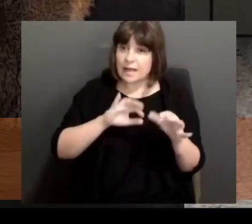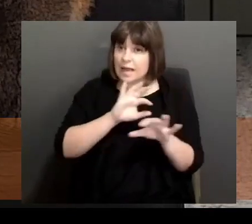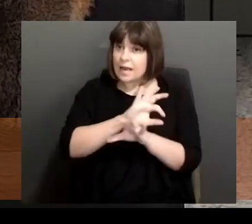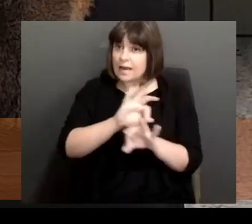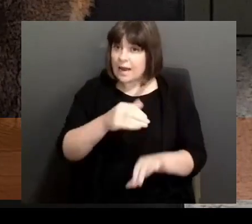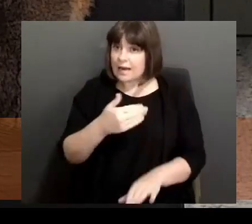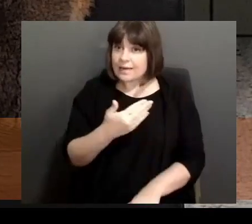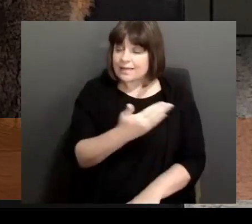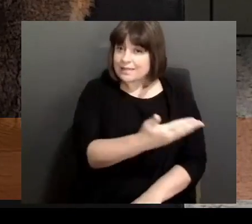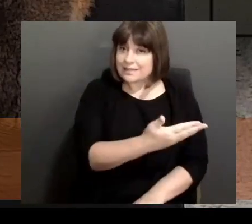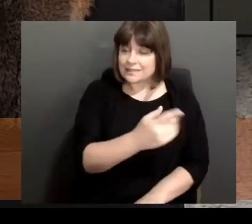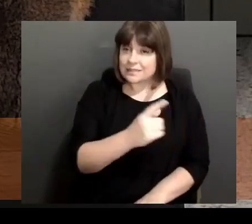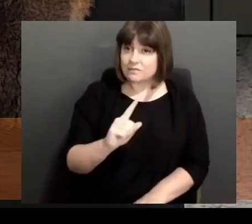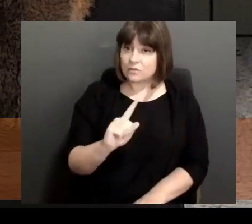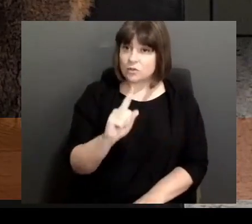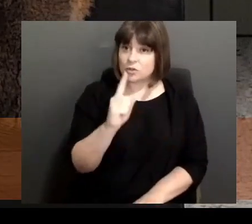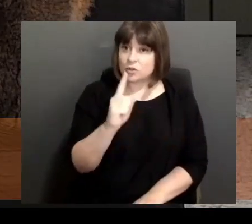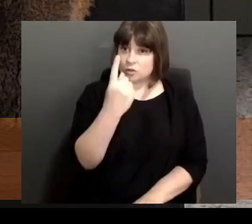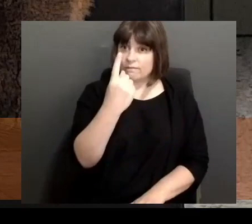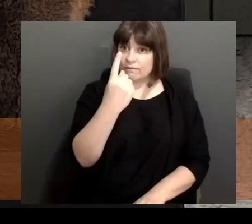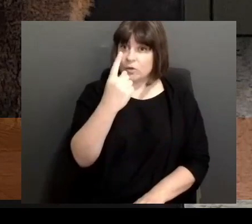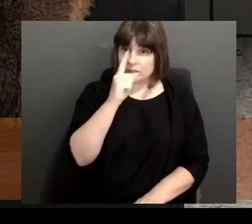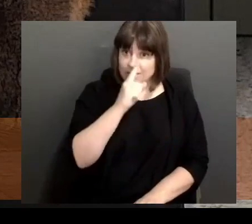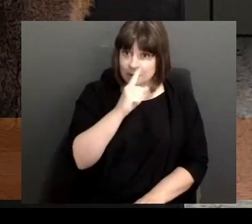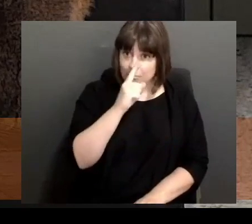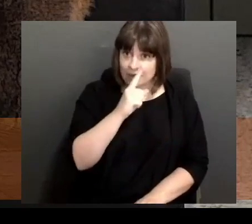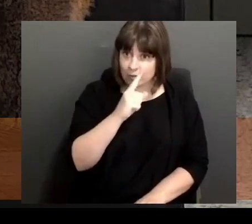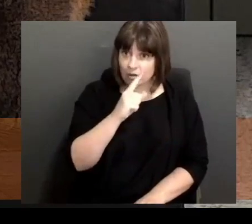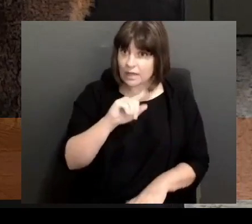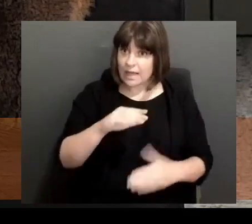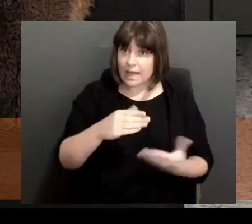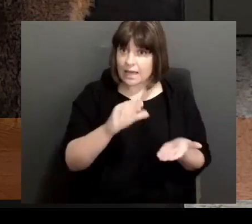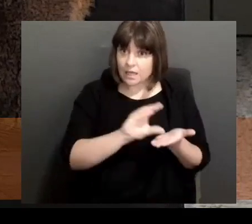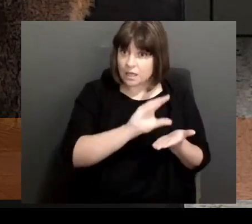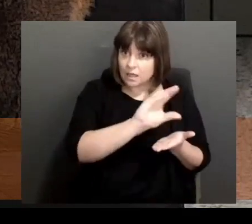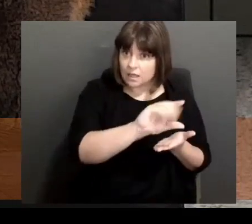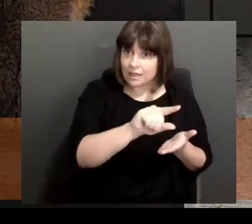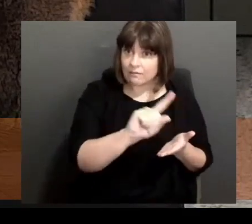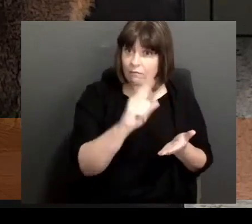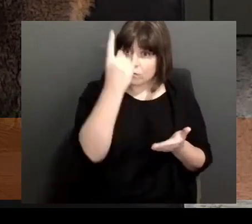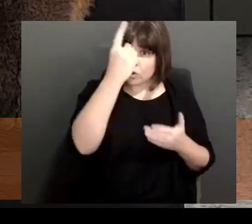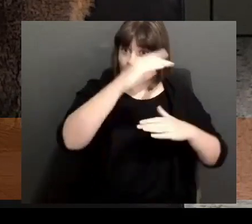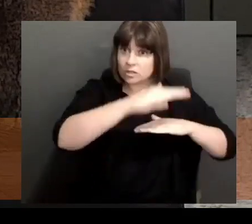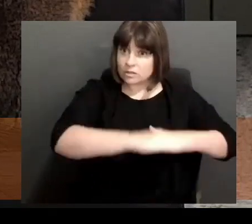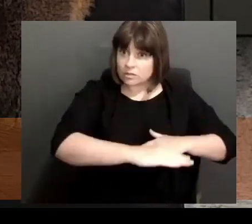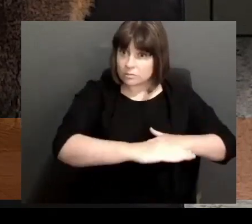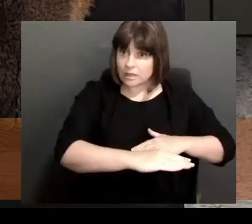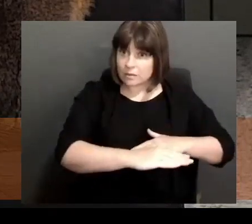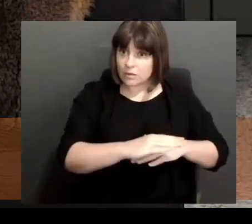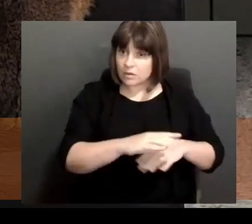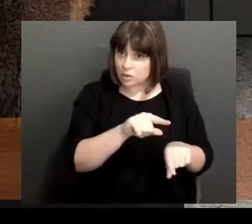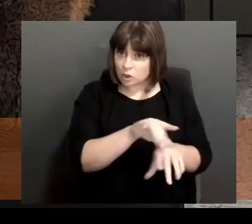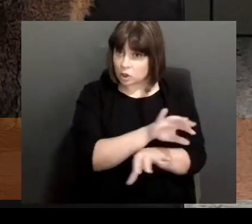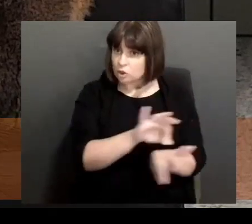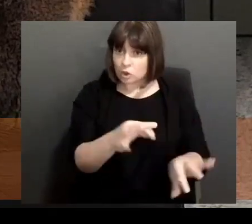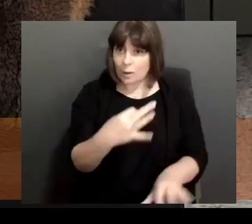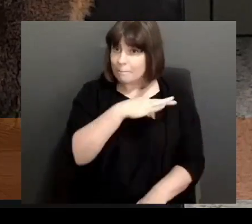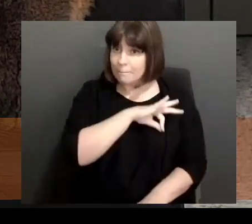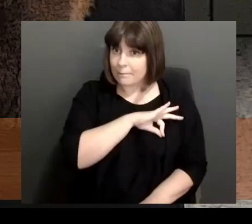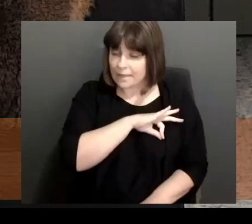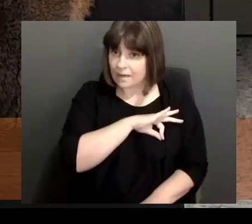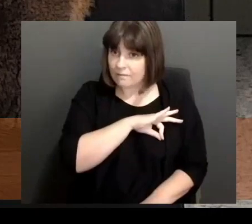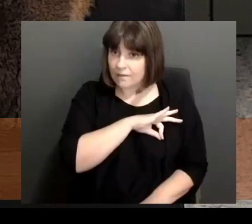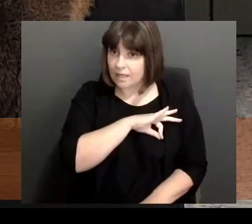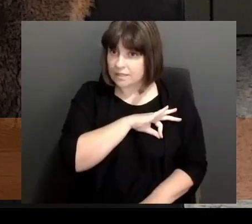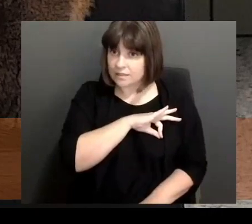anything above that. That's correct. By way of royalties. That's correct. First Nations peoples do not benefit in any direct way